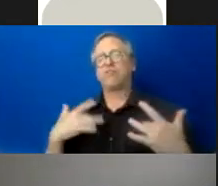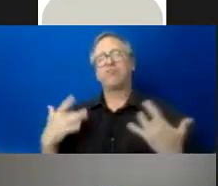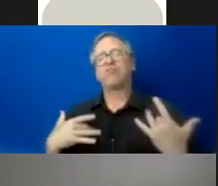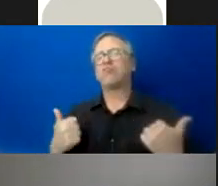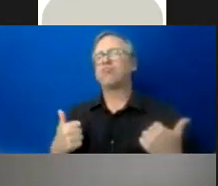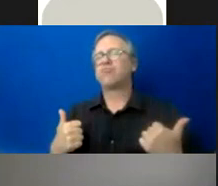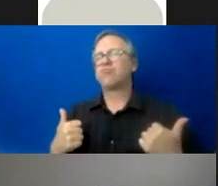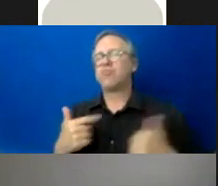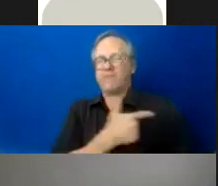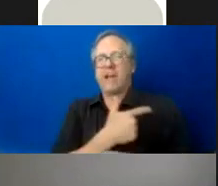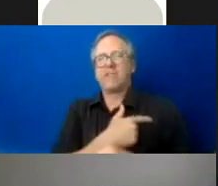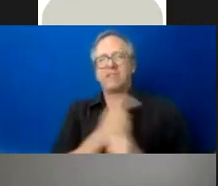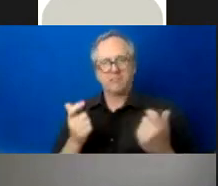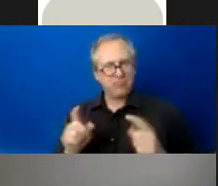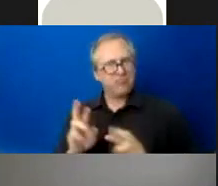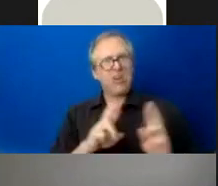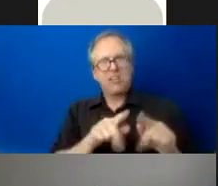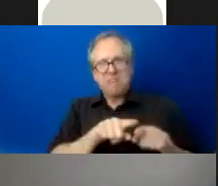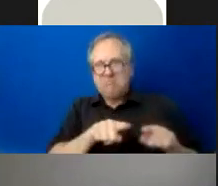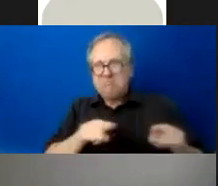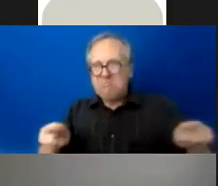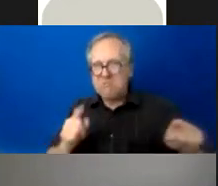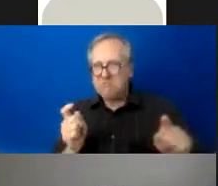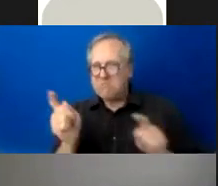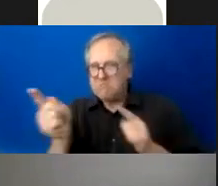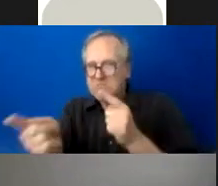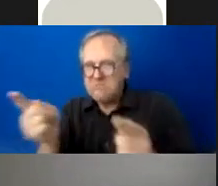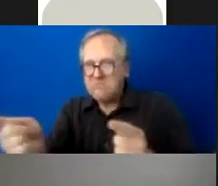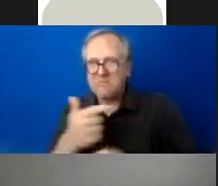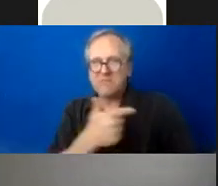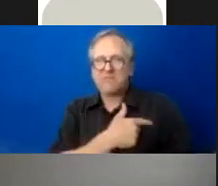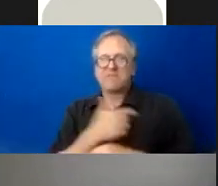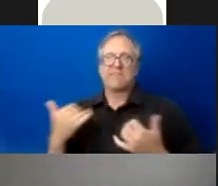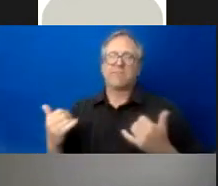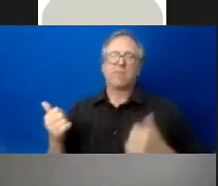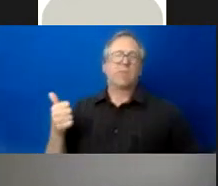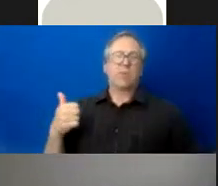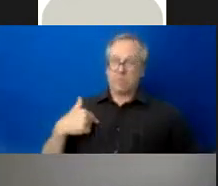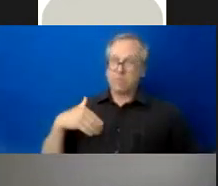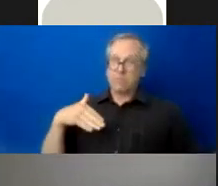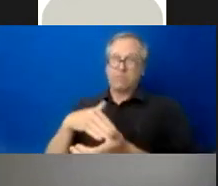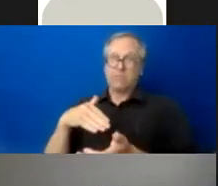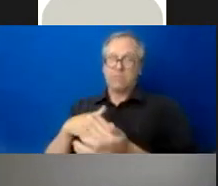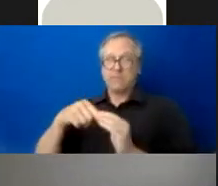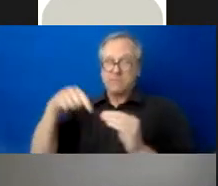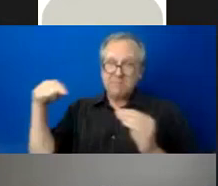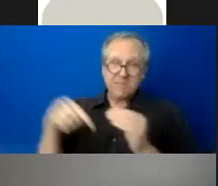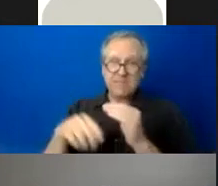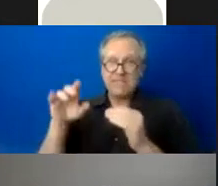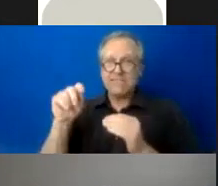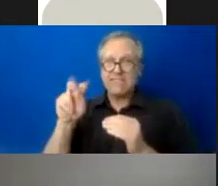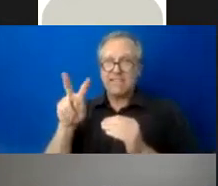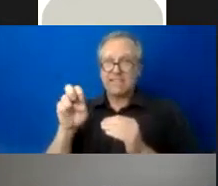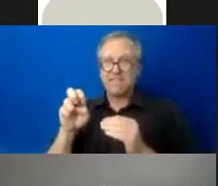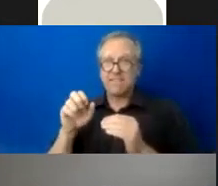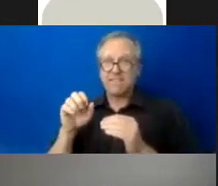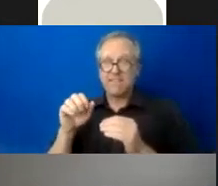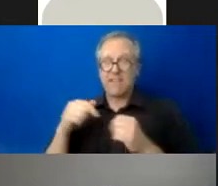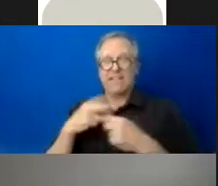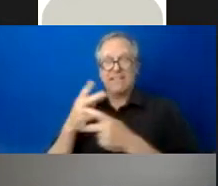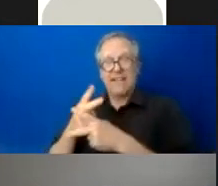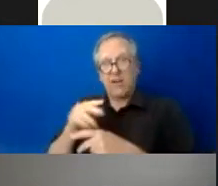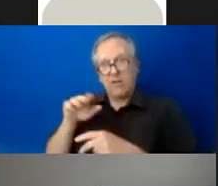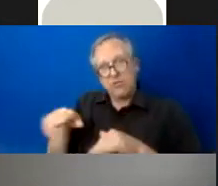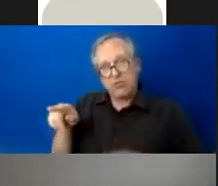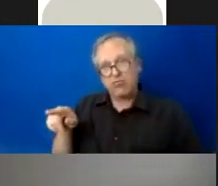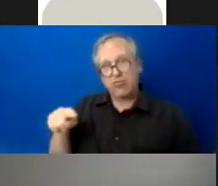is available for young people now. So I'm a pediatric intensivist, which means I take care of children